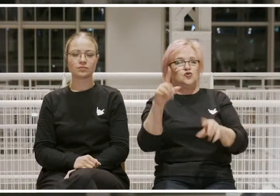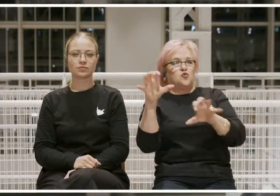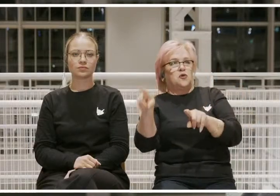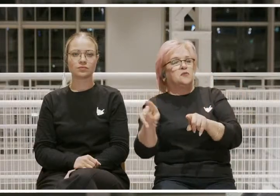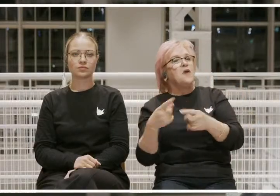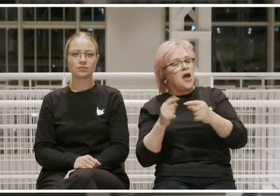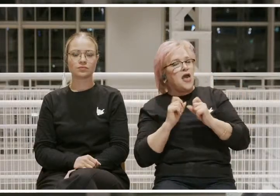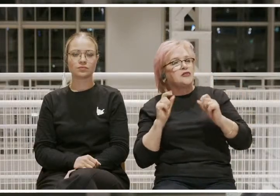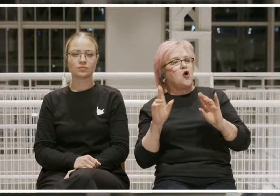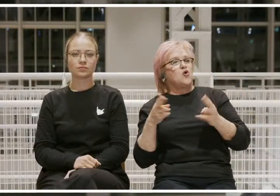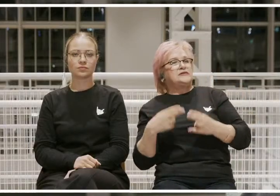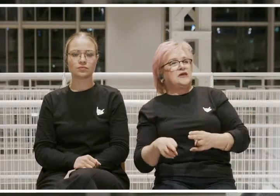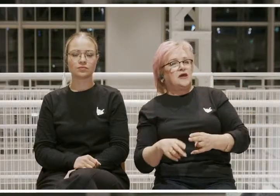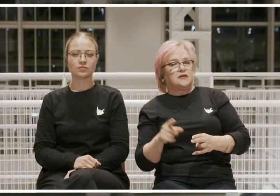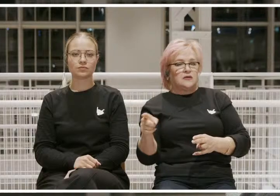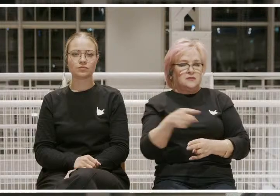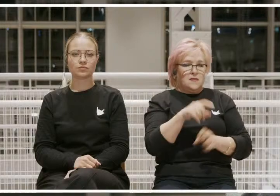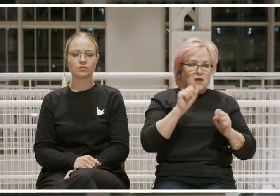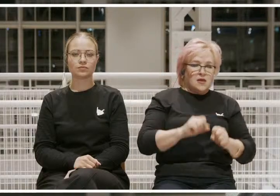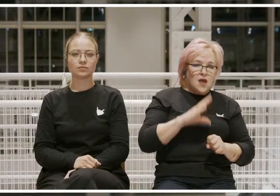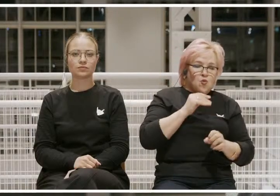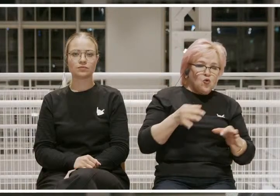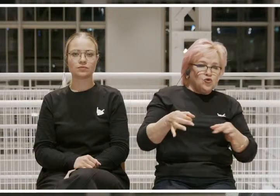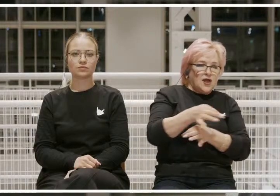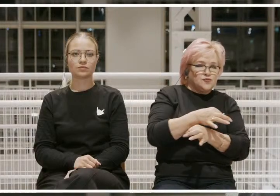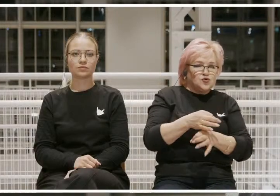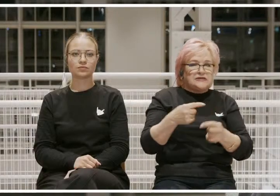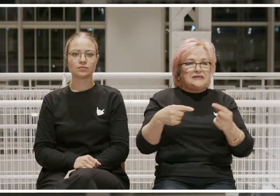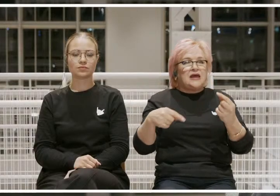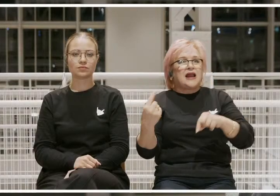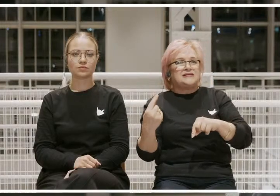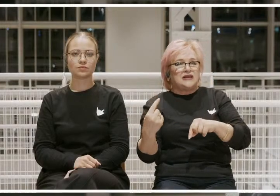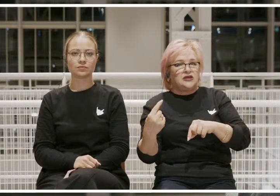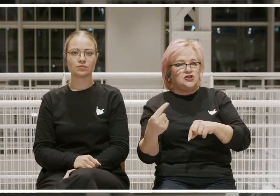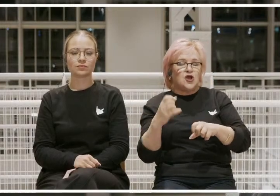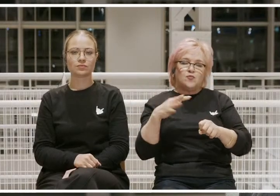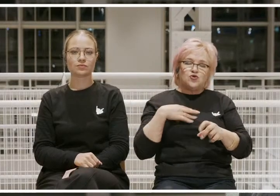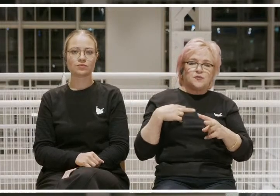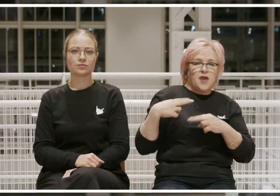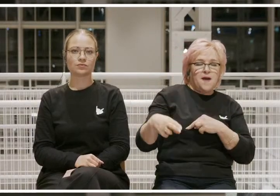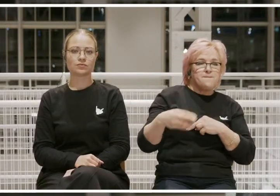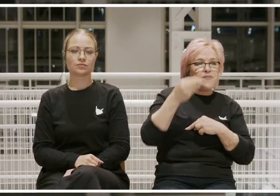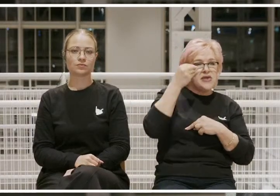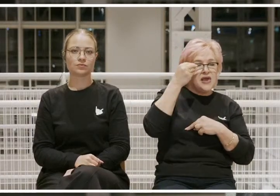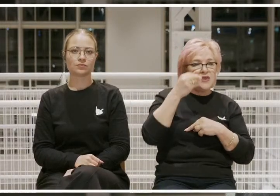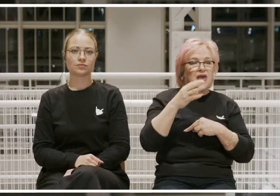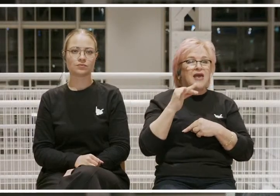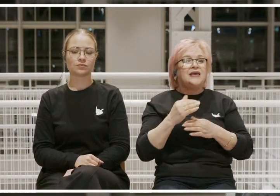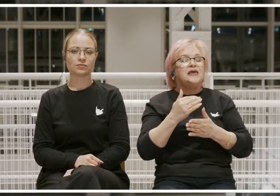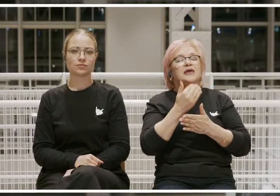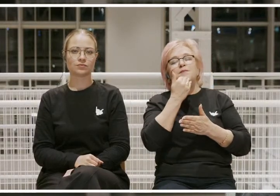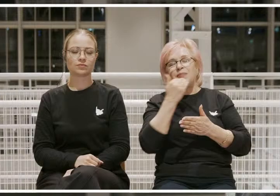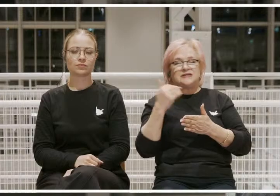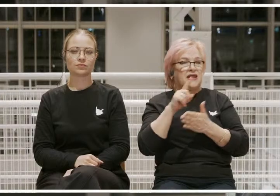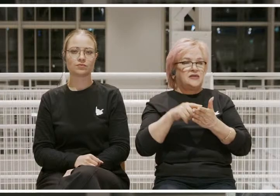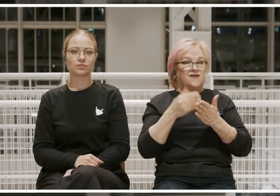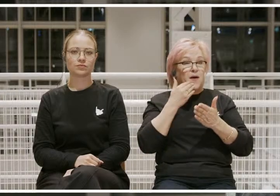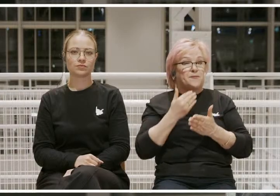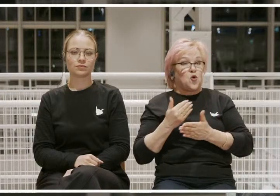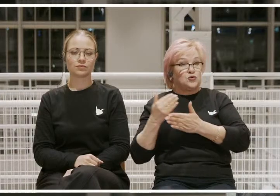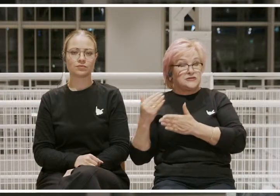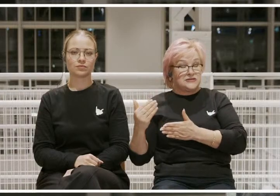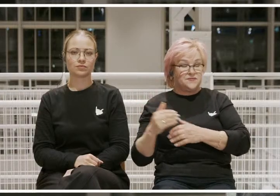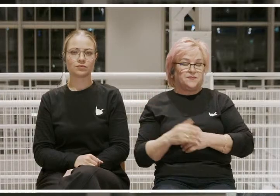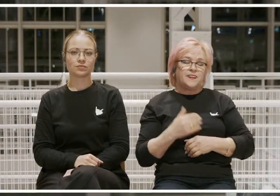what the commonalities or the differences were. And also, I had one last question, and I wanted